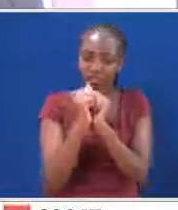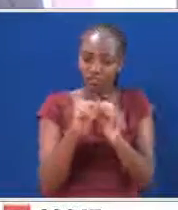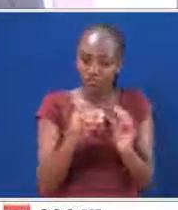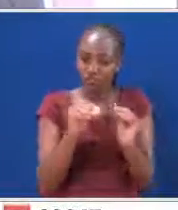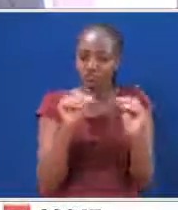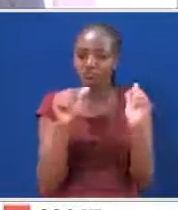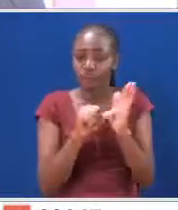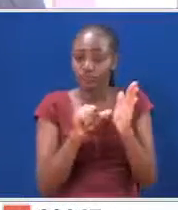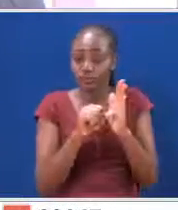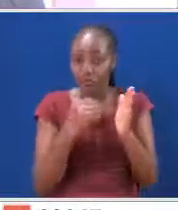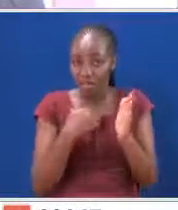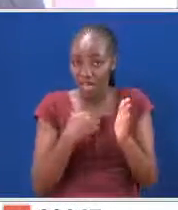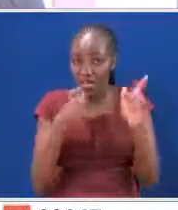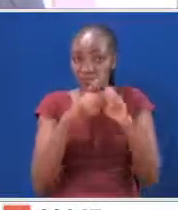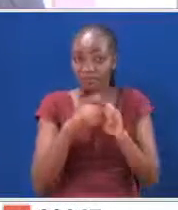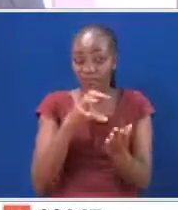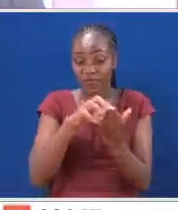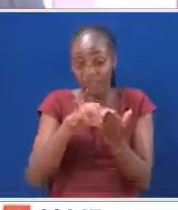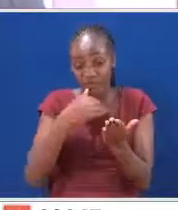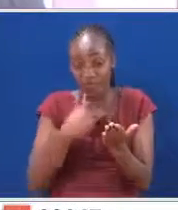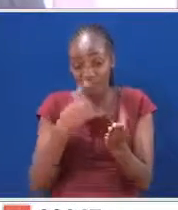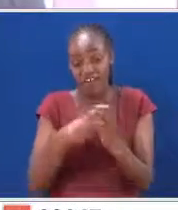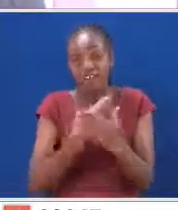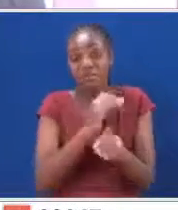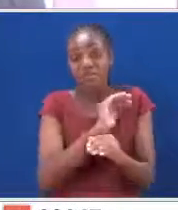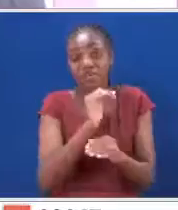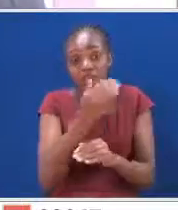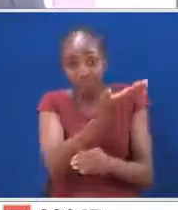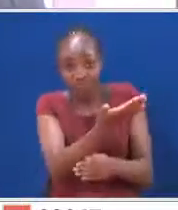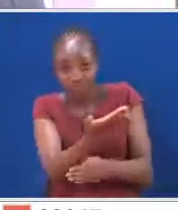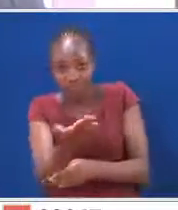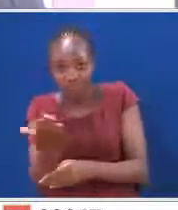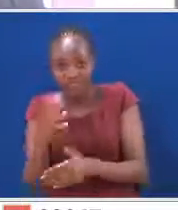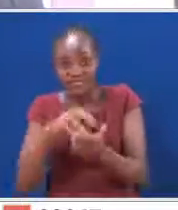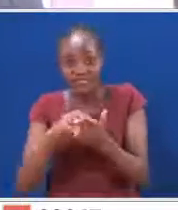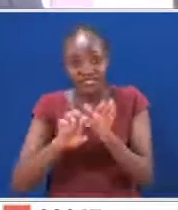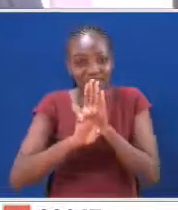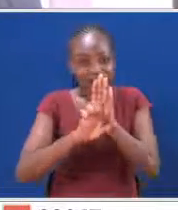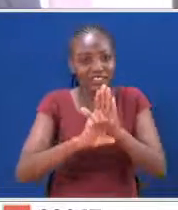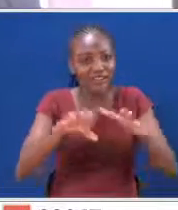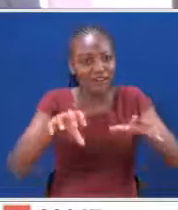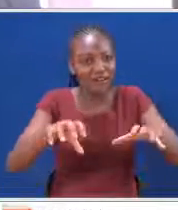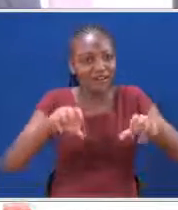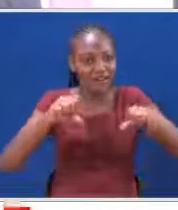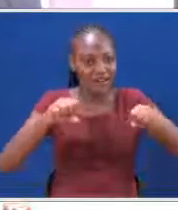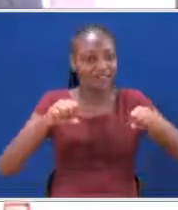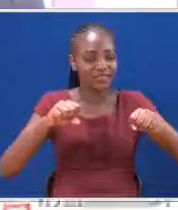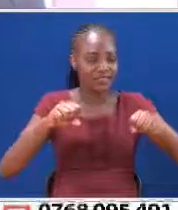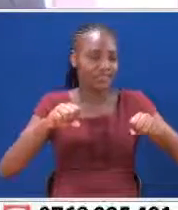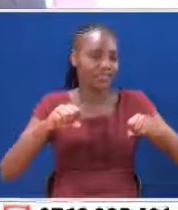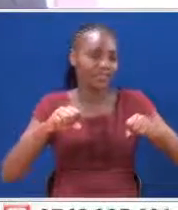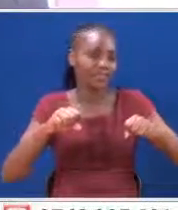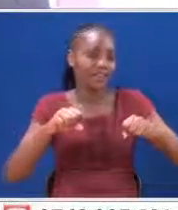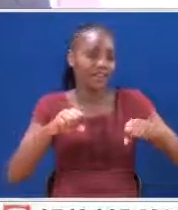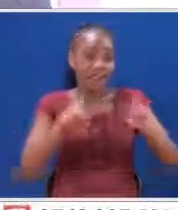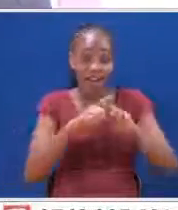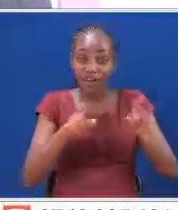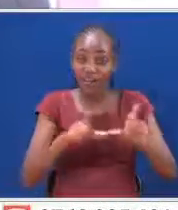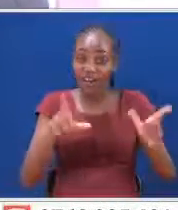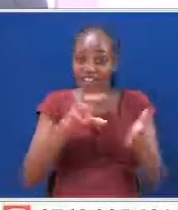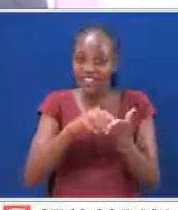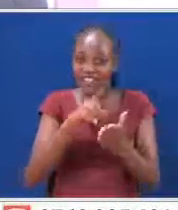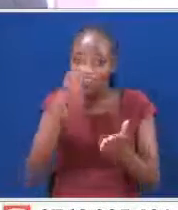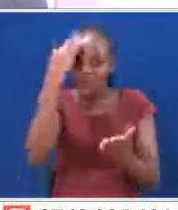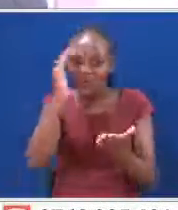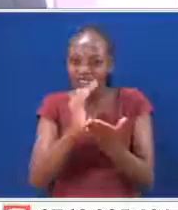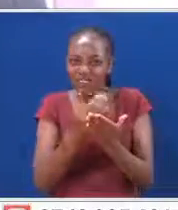resolving quite a number of cases, and I have urged them. Cases like succession, even land cases, you know,